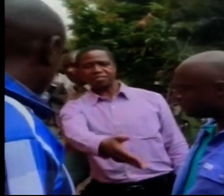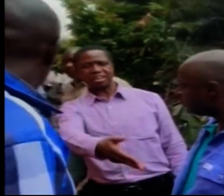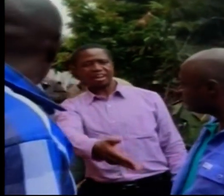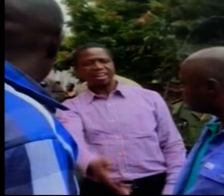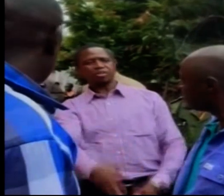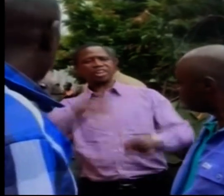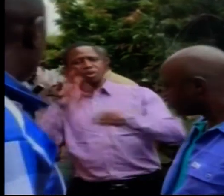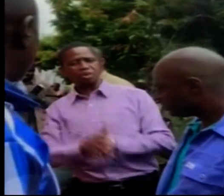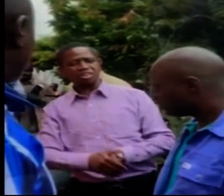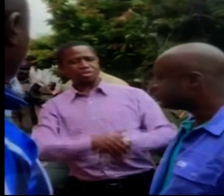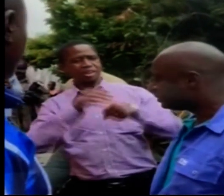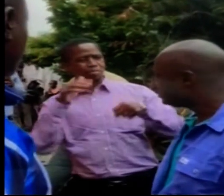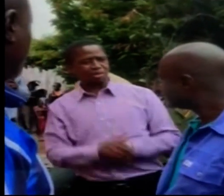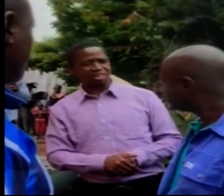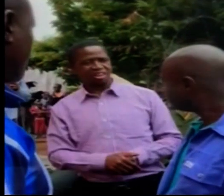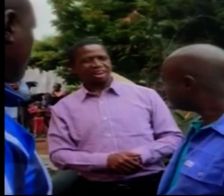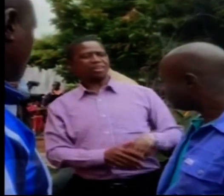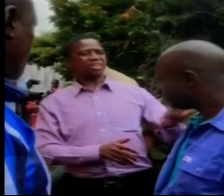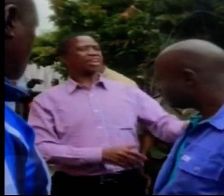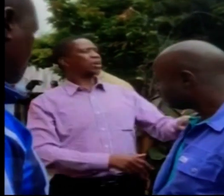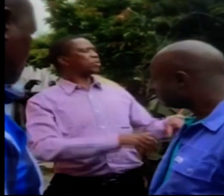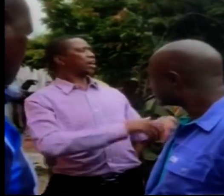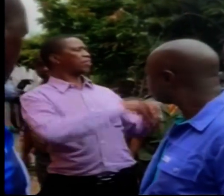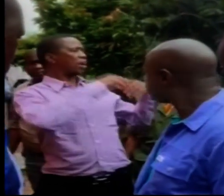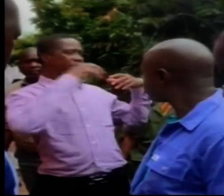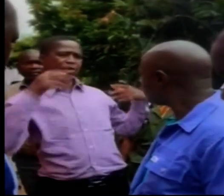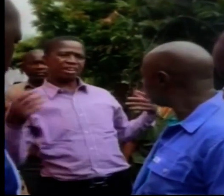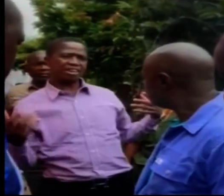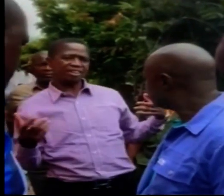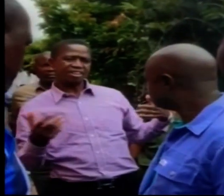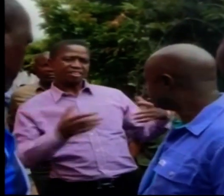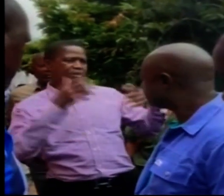the one who cover there. It's already clogged. It's already blocked. And then we are saying we're coming out